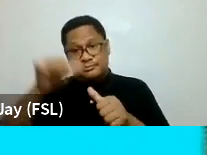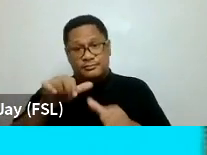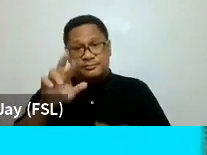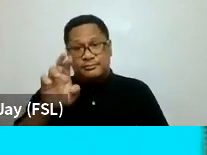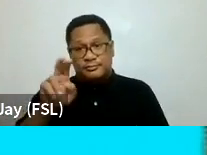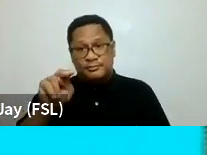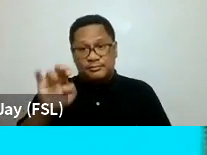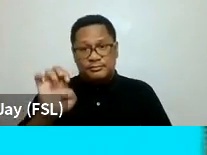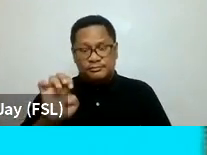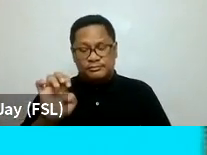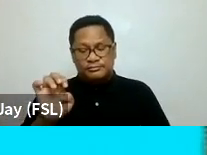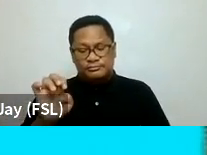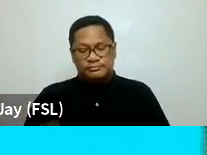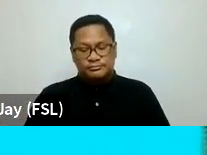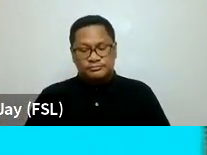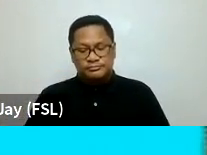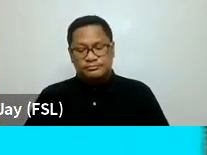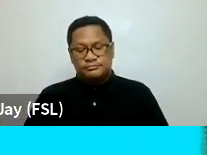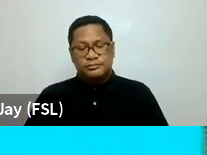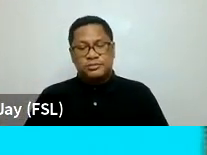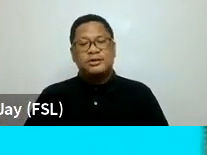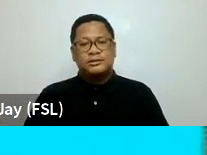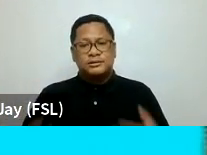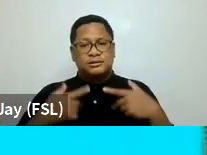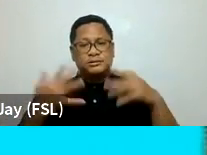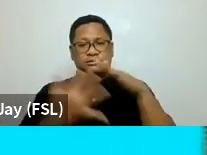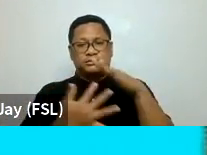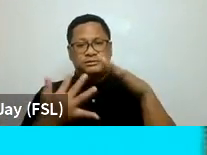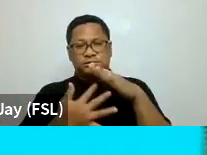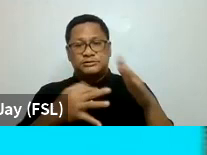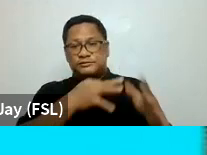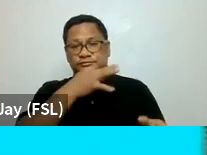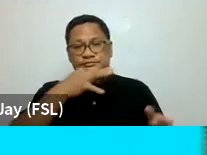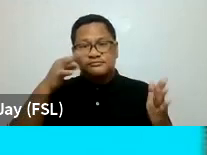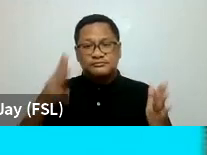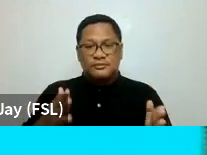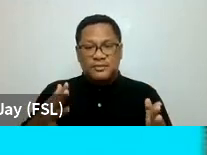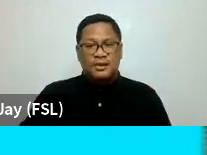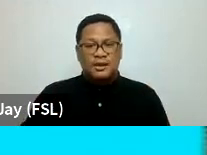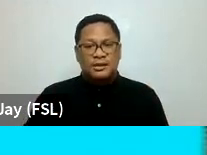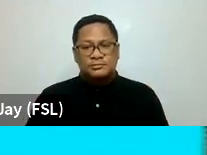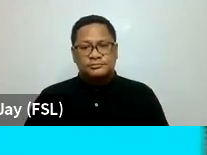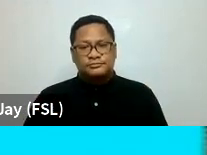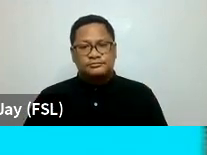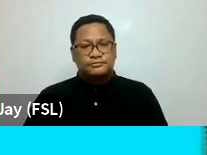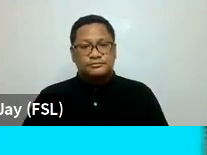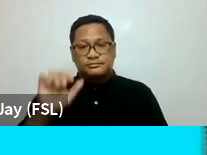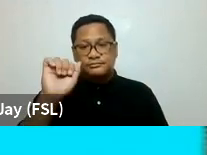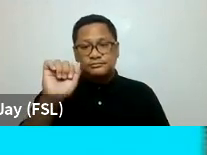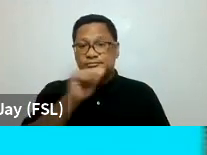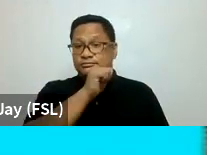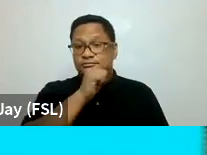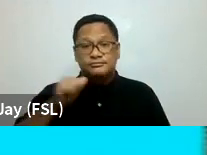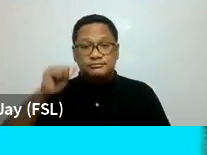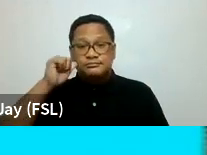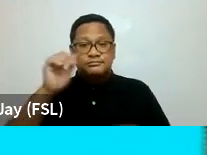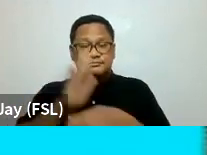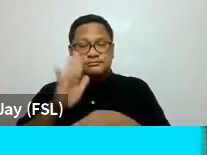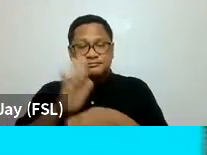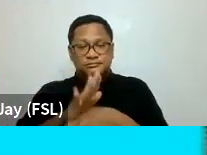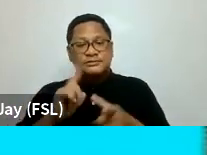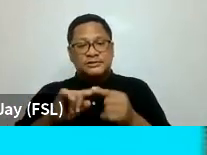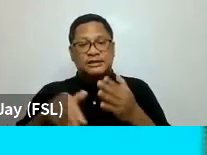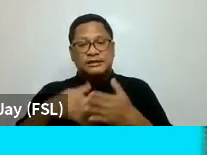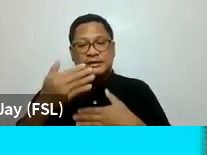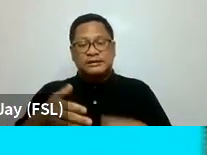Okay, Rene, may mga client siyang farmers. Okay, so agribusiness. Second is yung